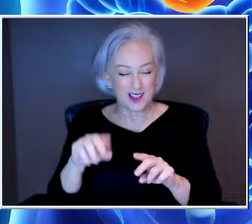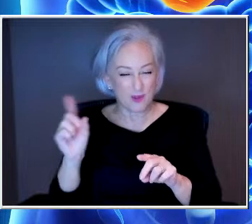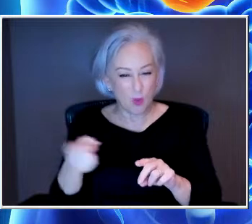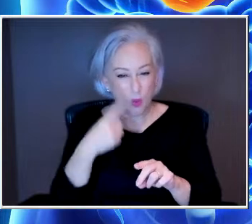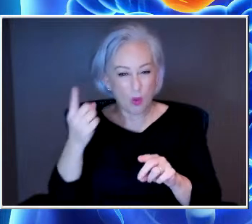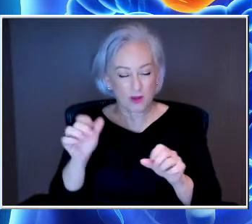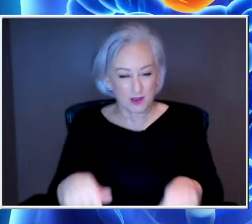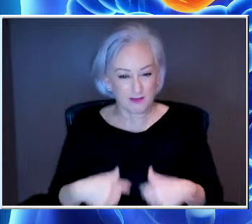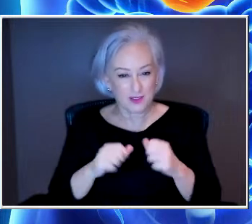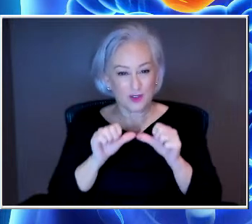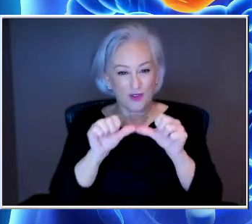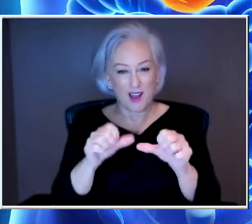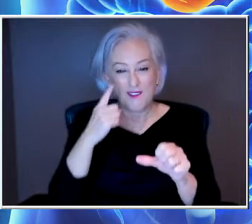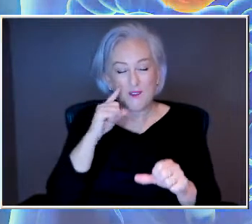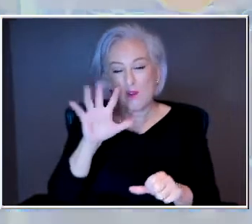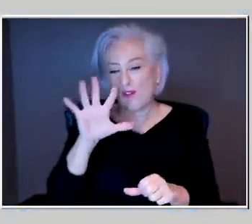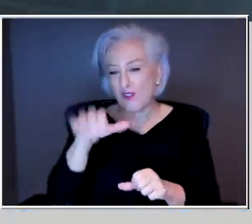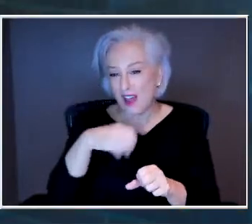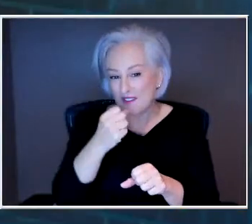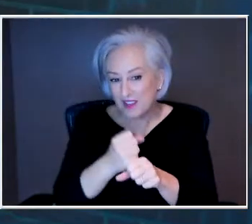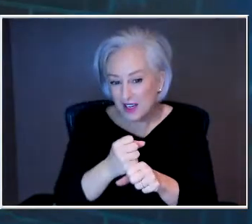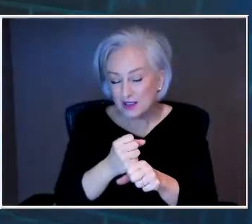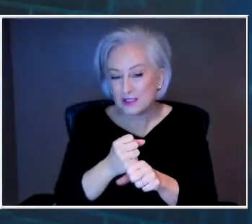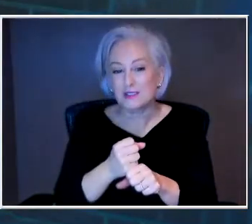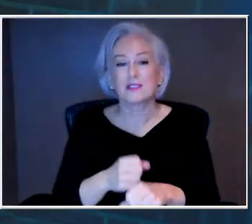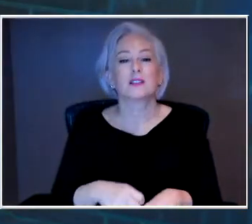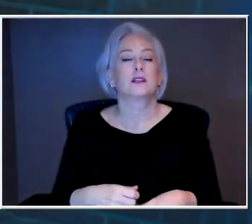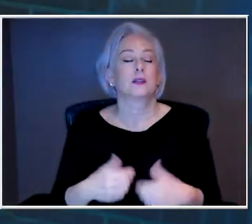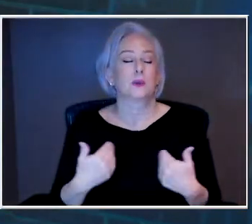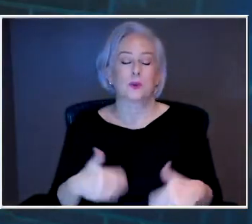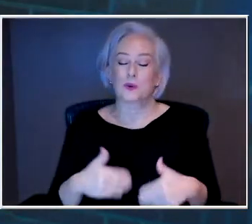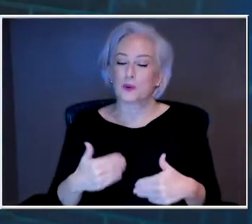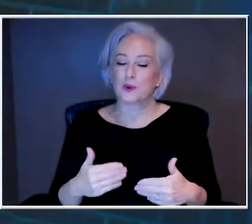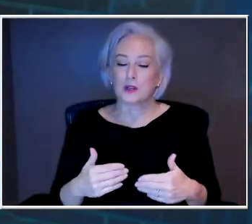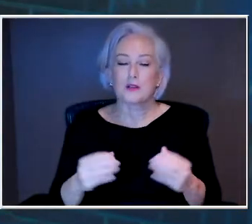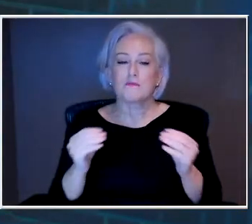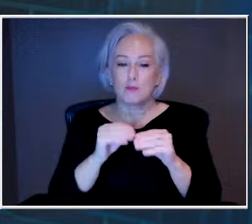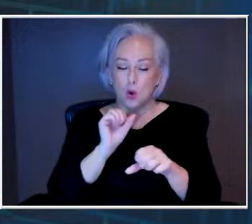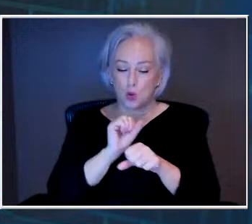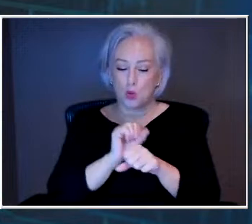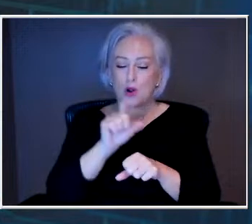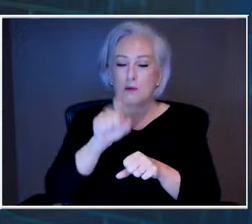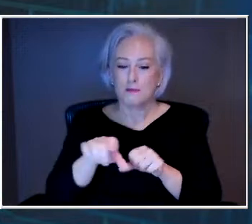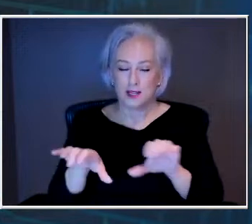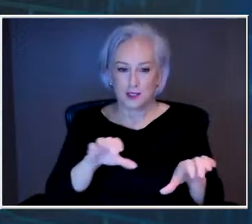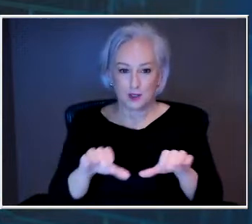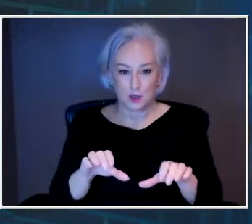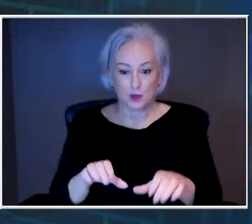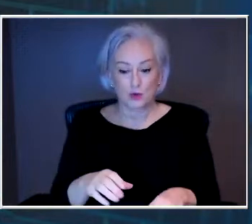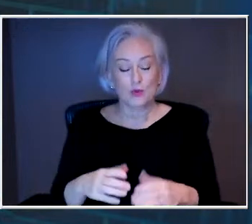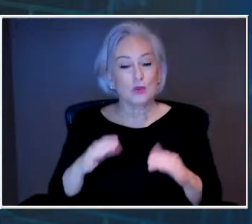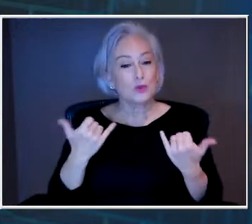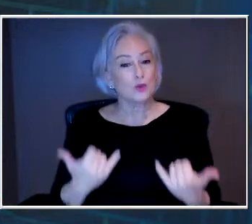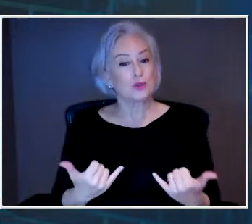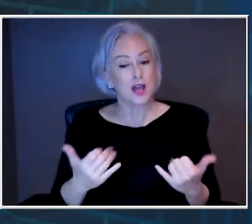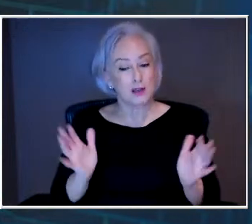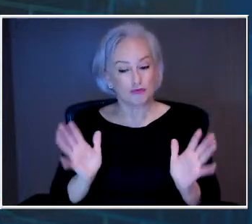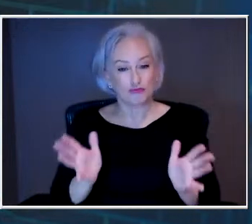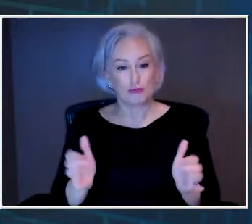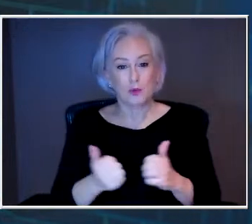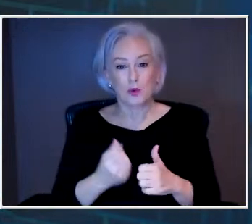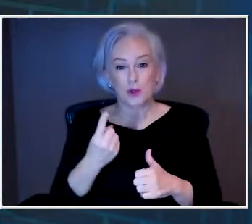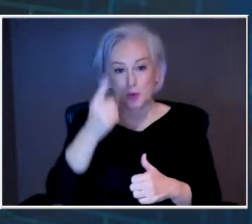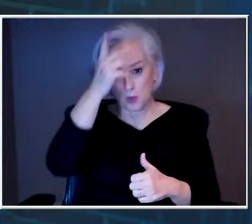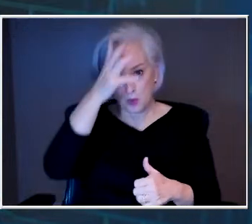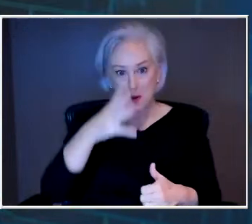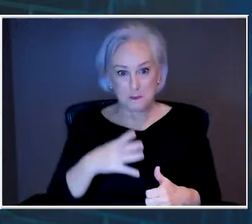done. And today we're learning the very first symptom one man felt before his diagnosis. We'll find out why chemotherapy was even